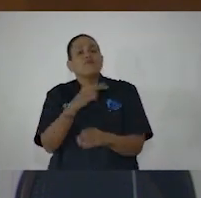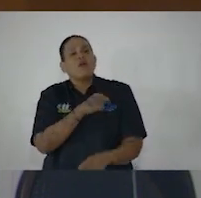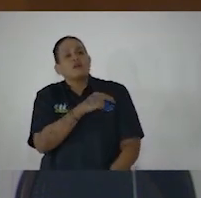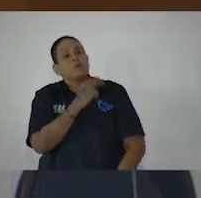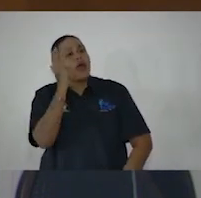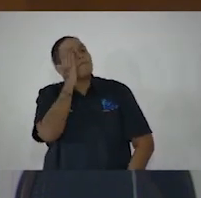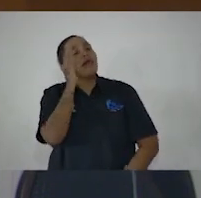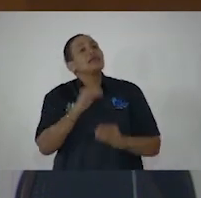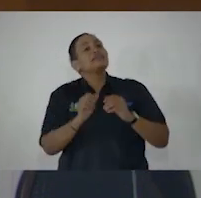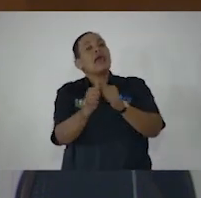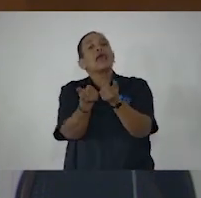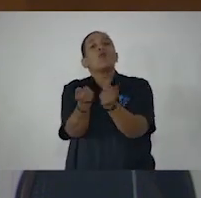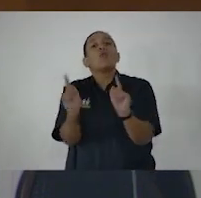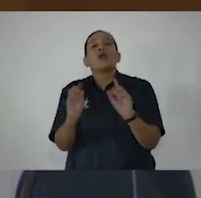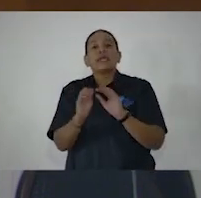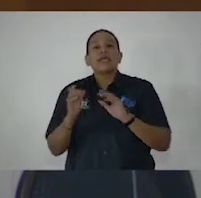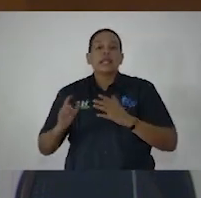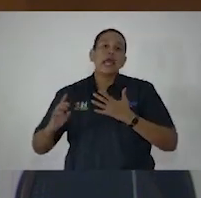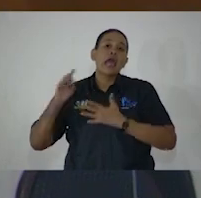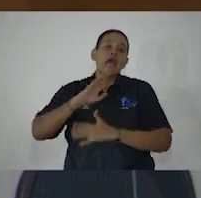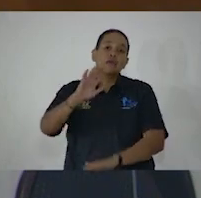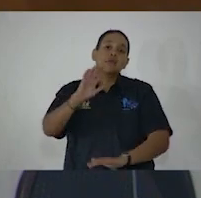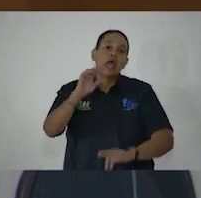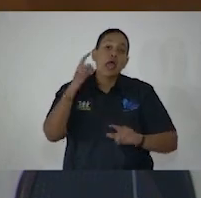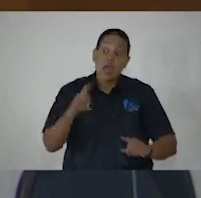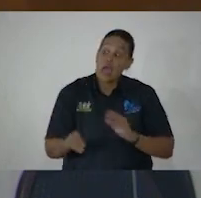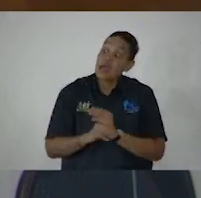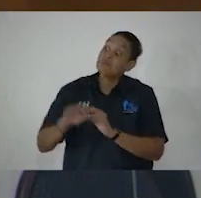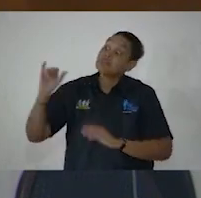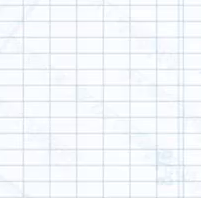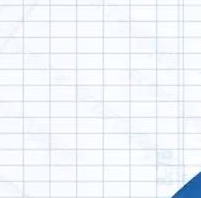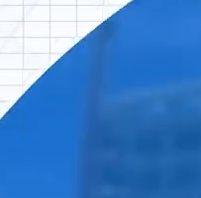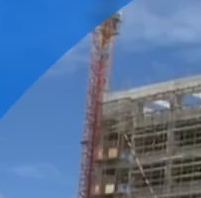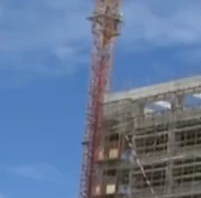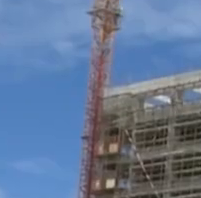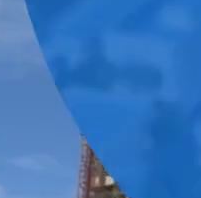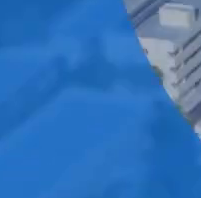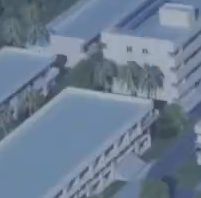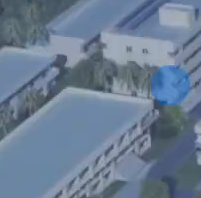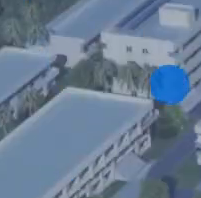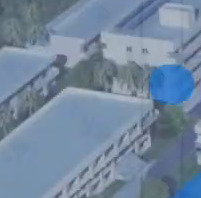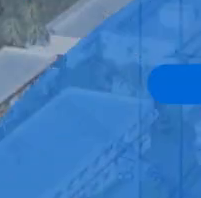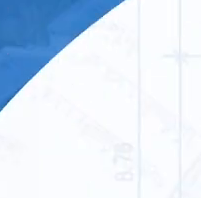of hospital beds anywhere in the Caribbean, Mr. Speaker. That is progress.